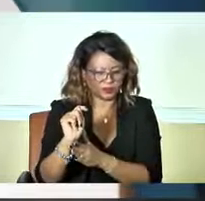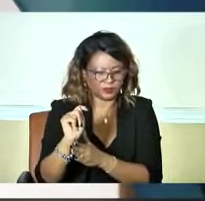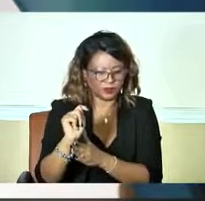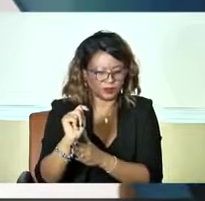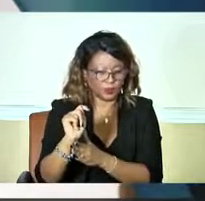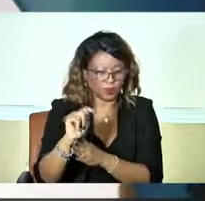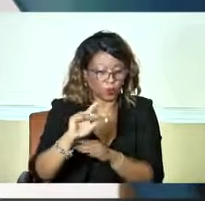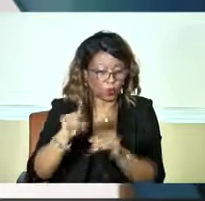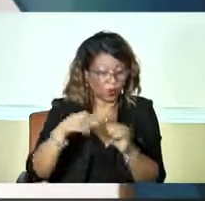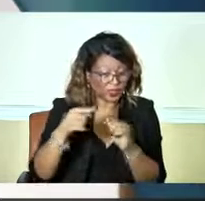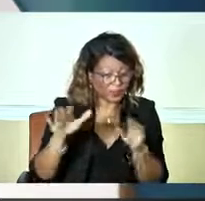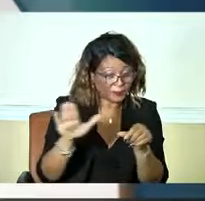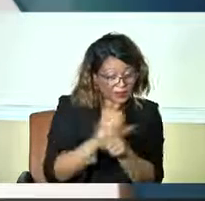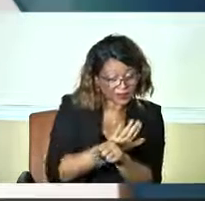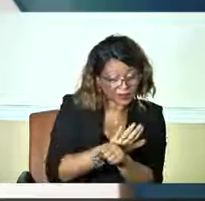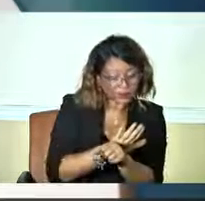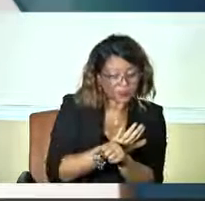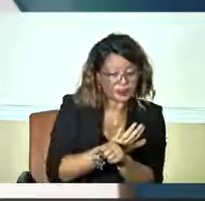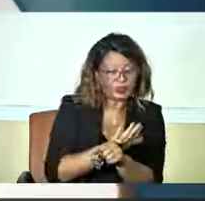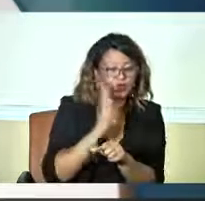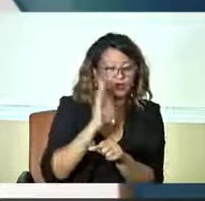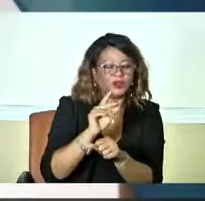Once completed, there will be